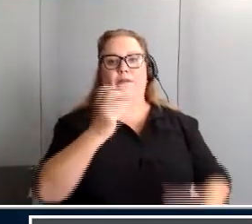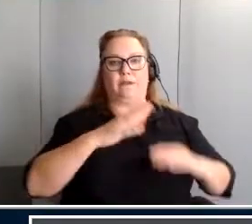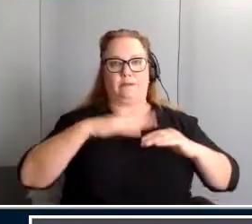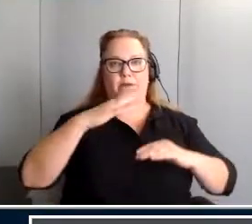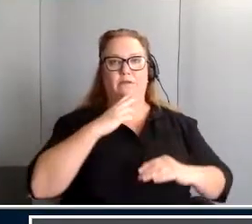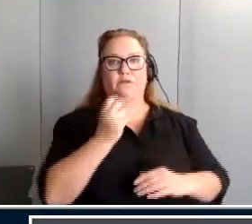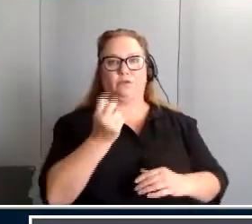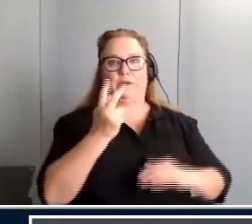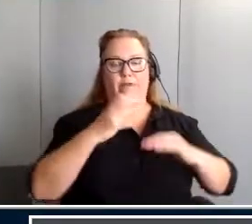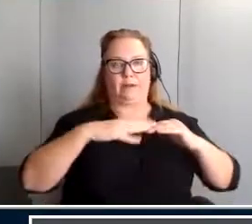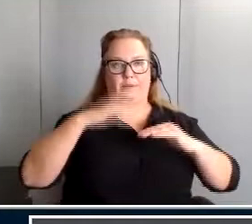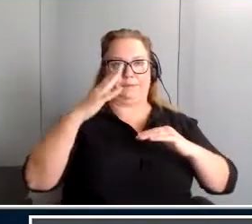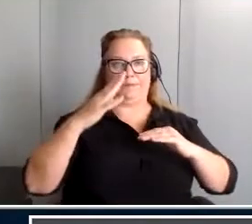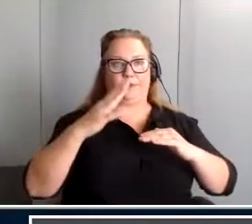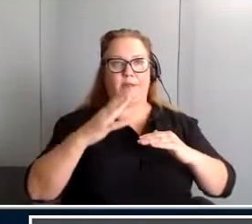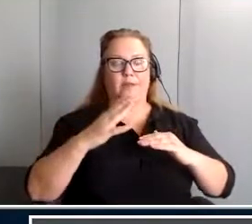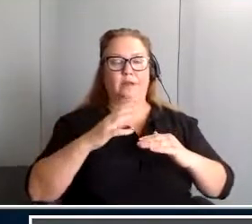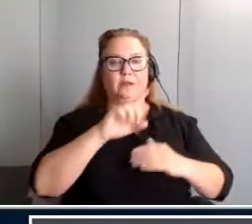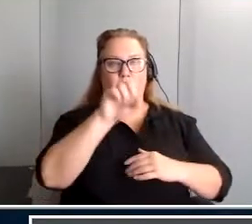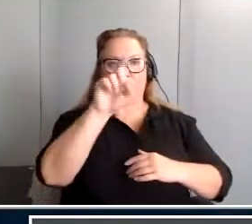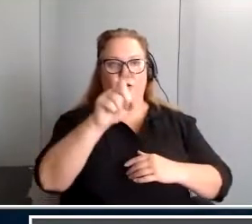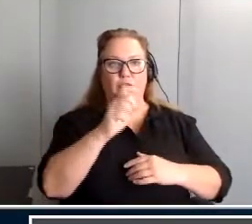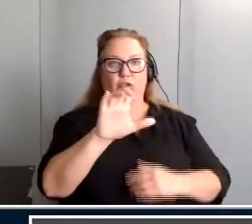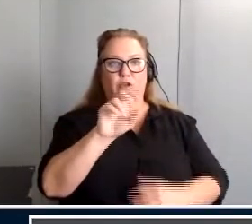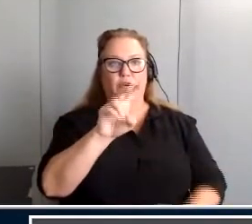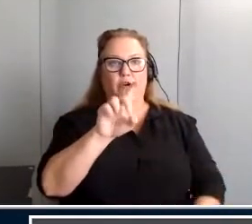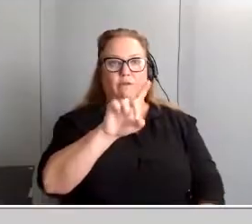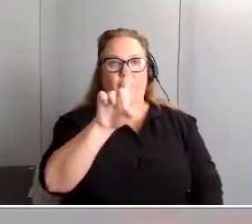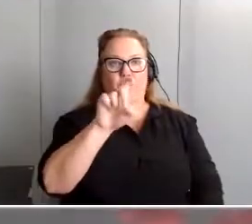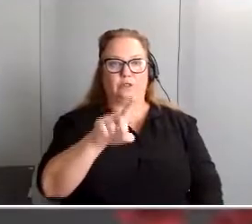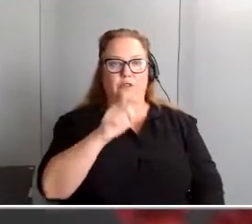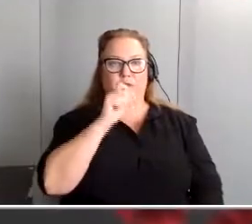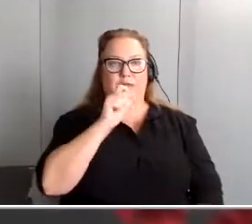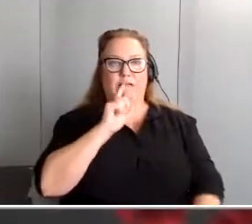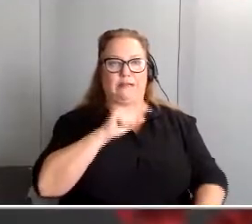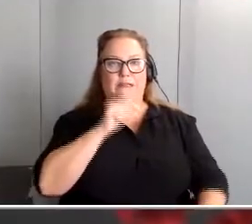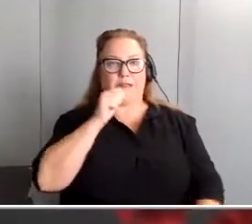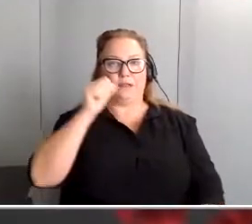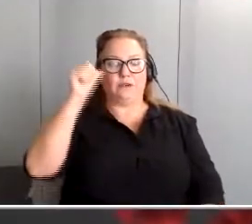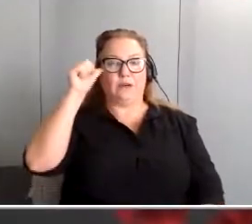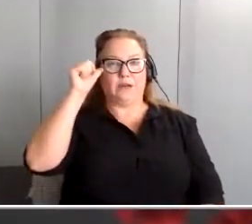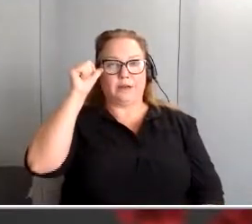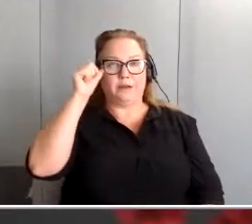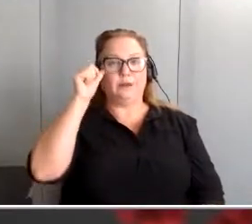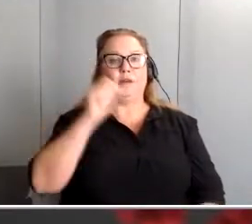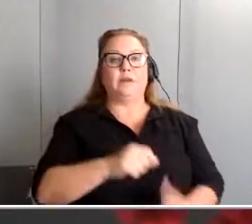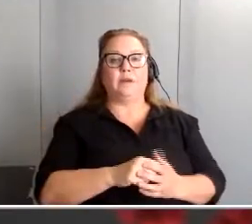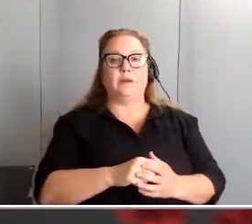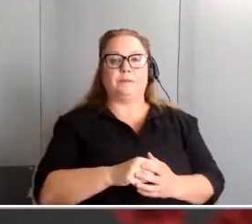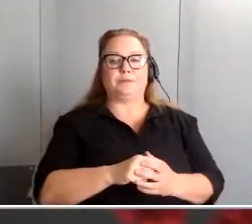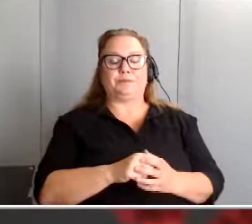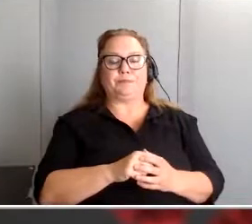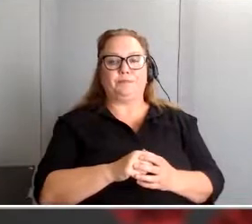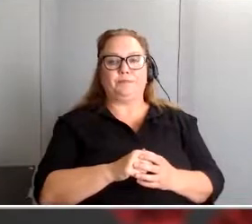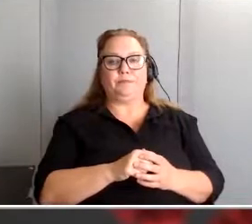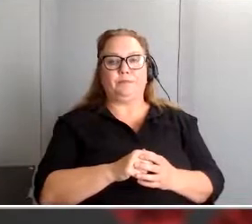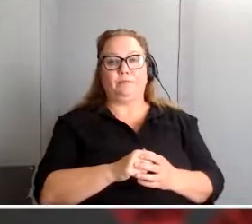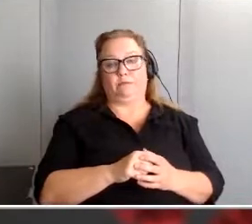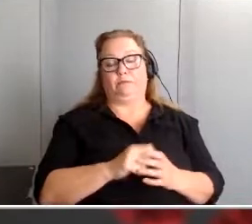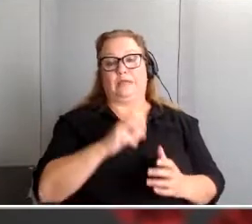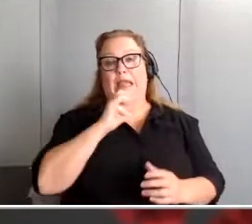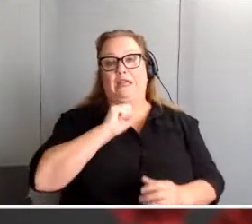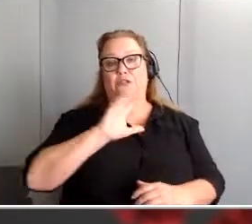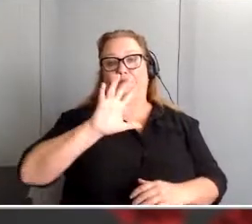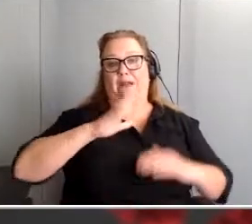That leads me to a question, because there are a couple COVID questions we didn't get to yesterday. And Jacqueline wants to know, when will those 5